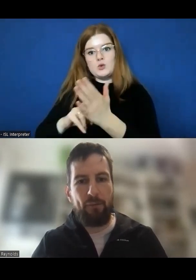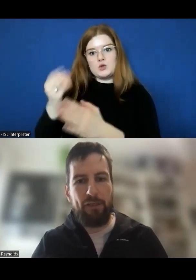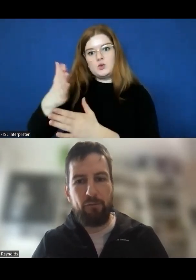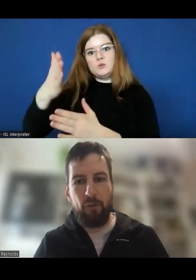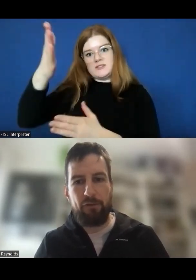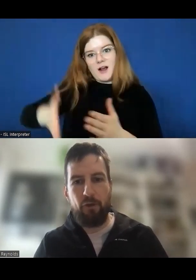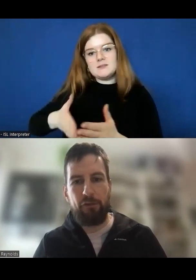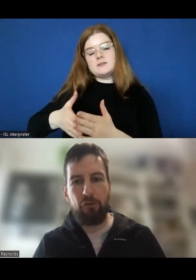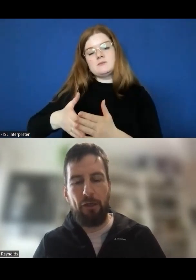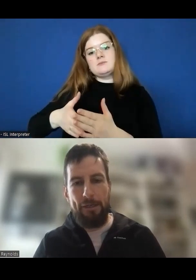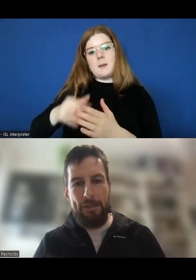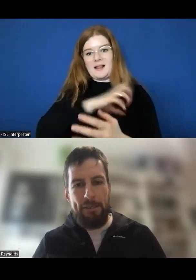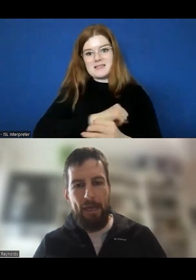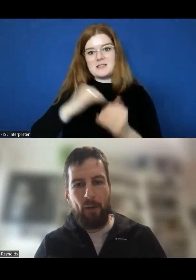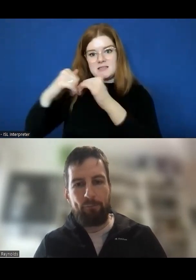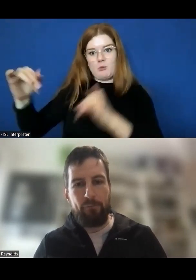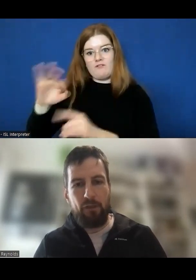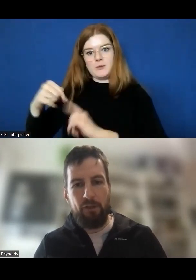and fragment them from each other.